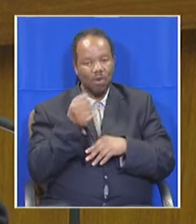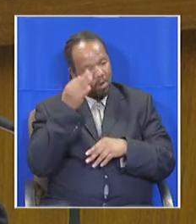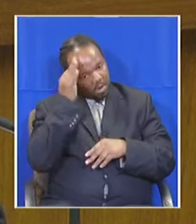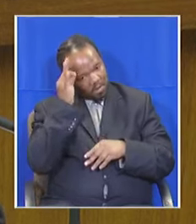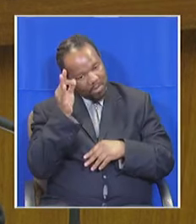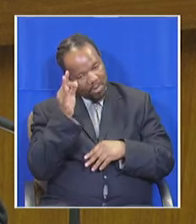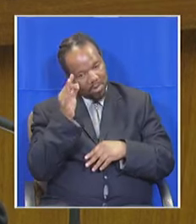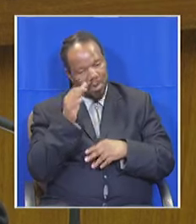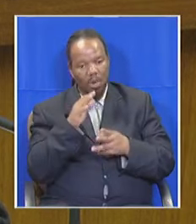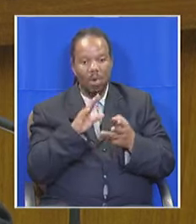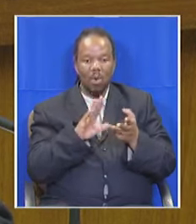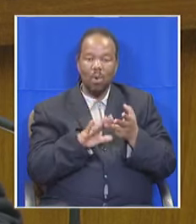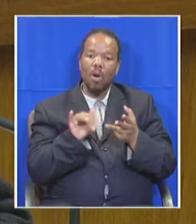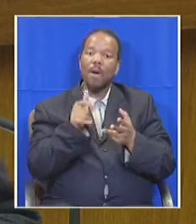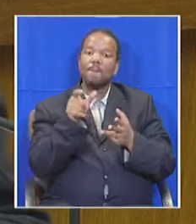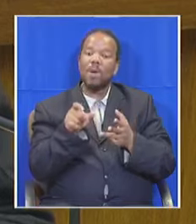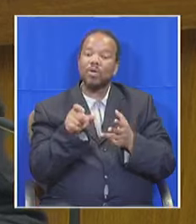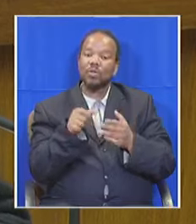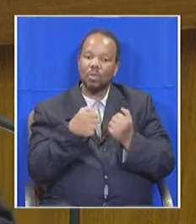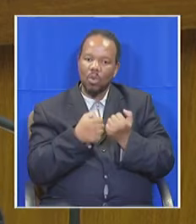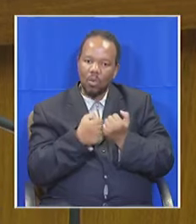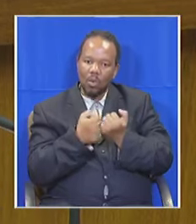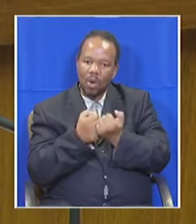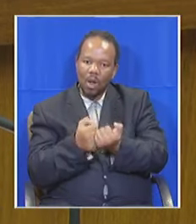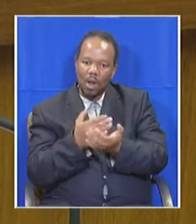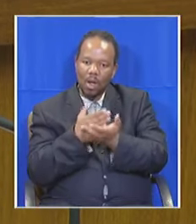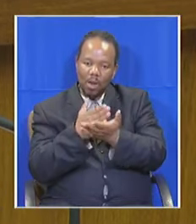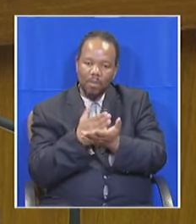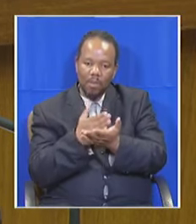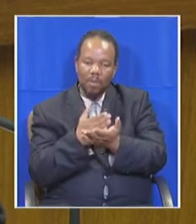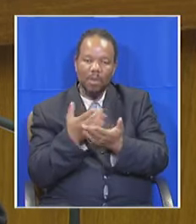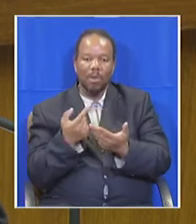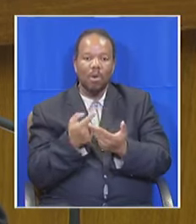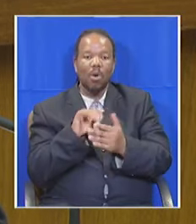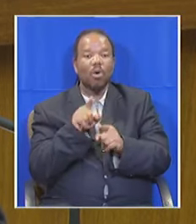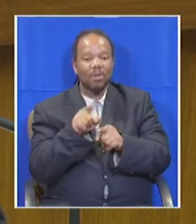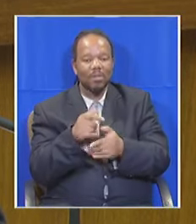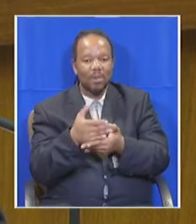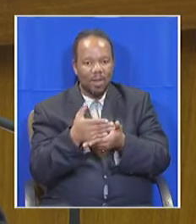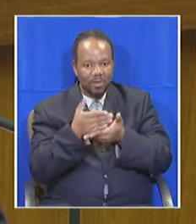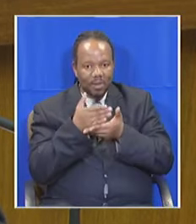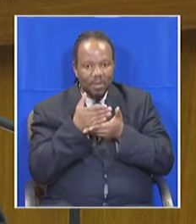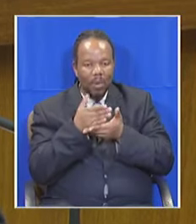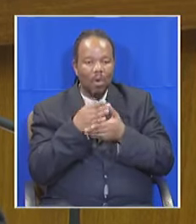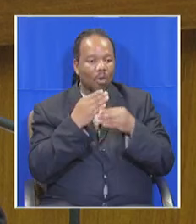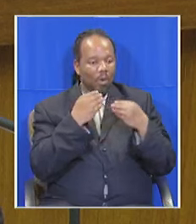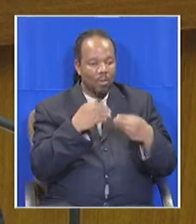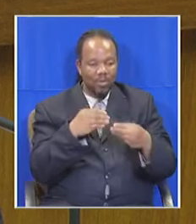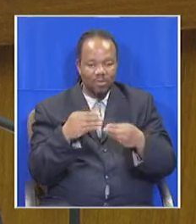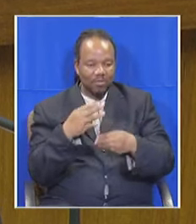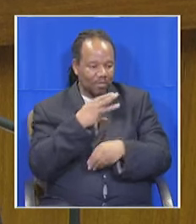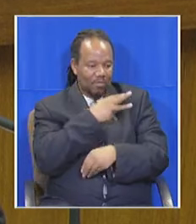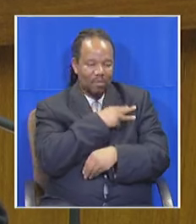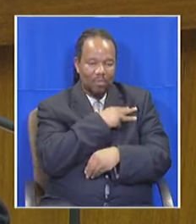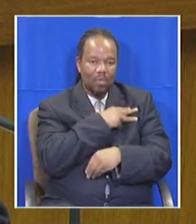in the manner sits or assisted in carrying on or conducting or conducted the business of any employer or